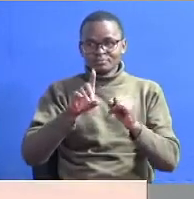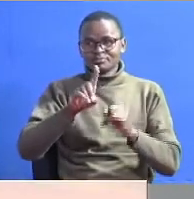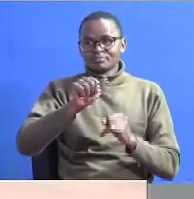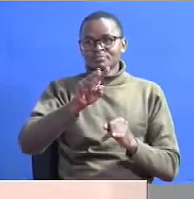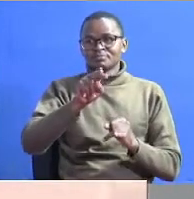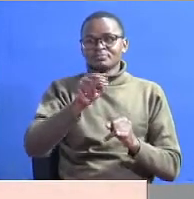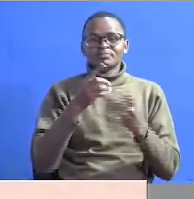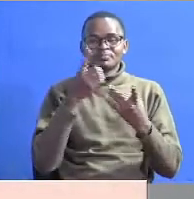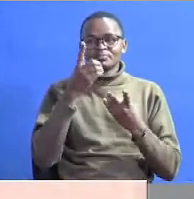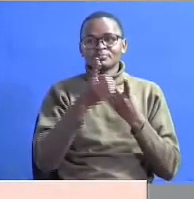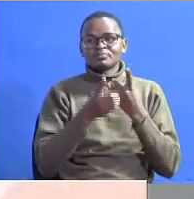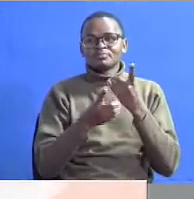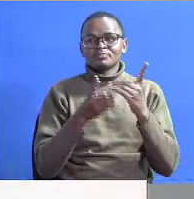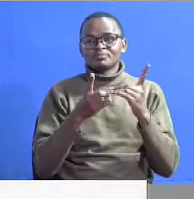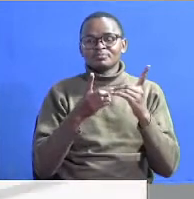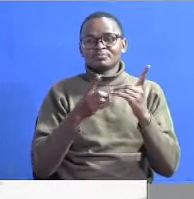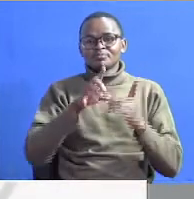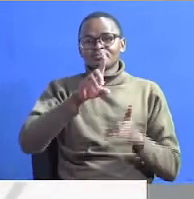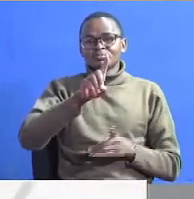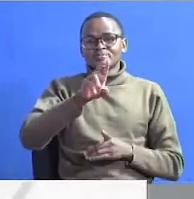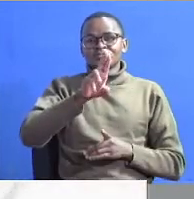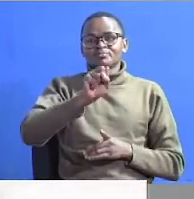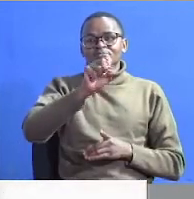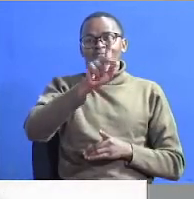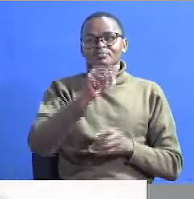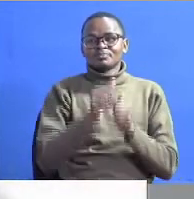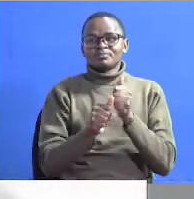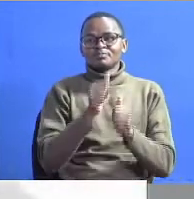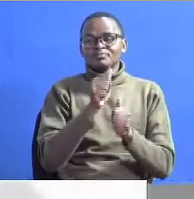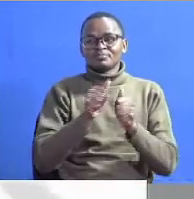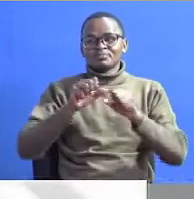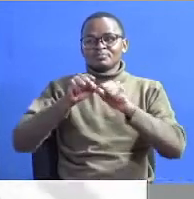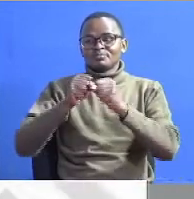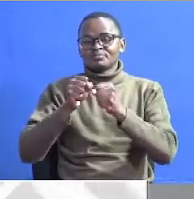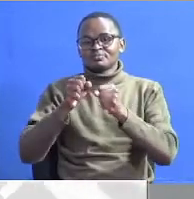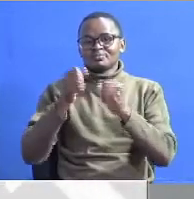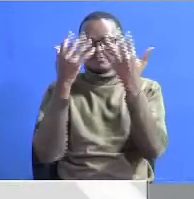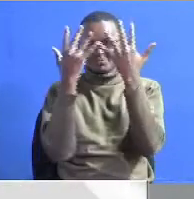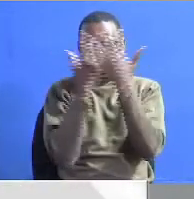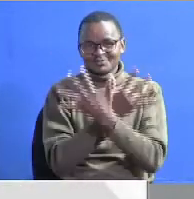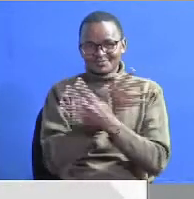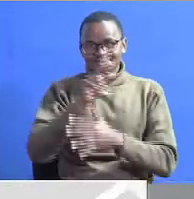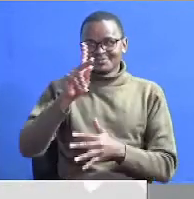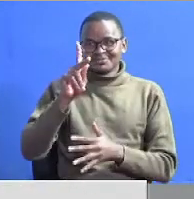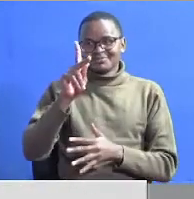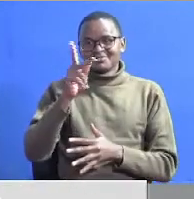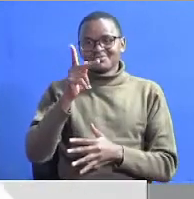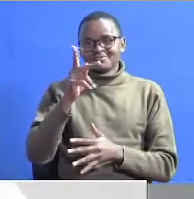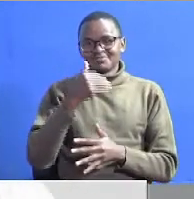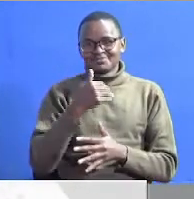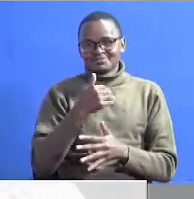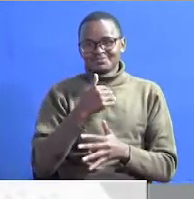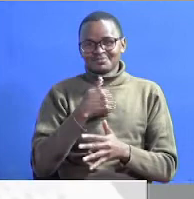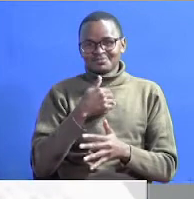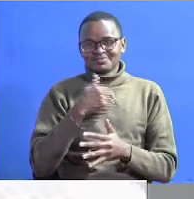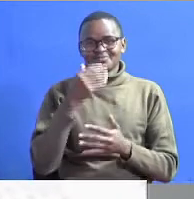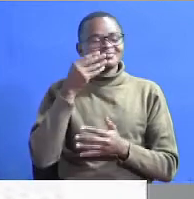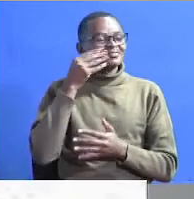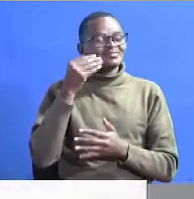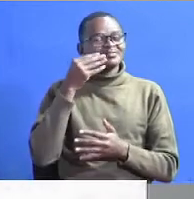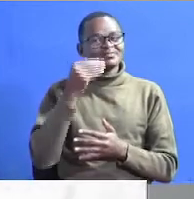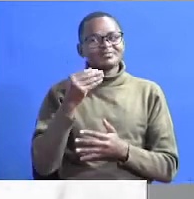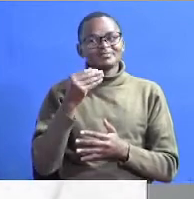we need to discuss about the dusk. Absolutely. Which was totally dark. Kenyans have been